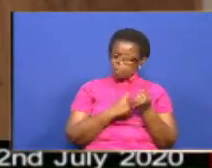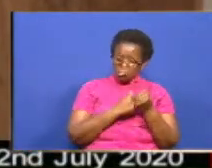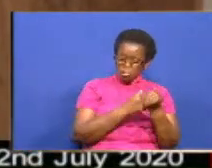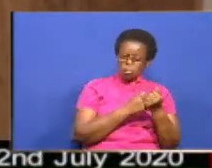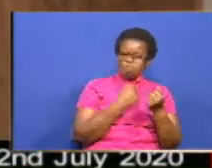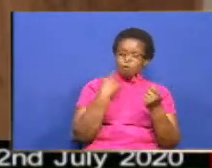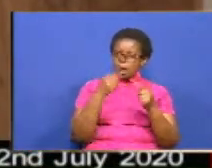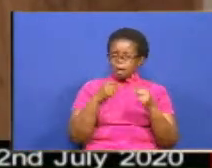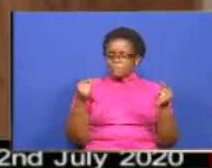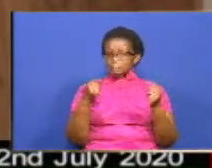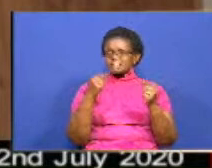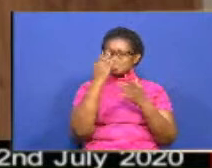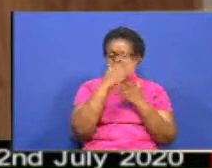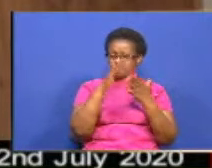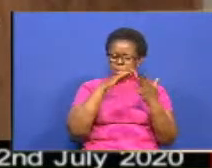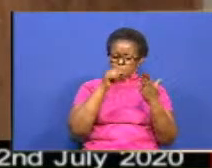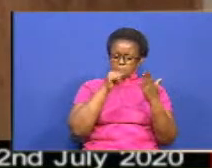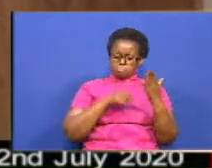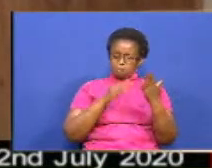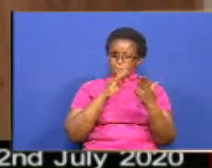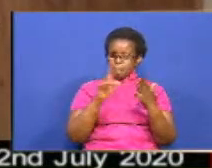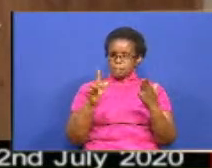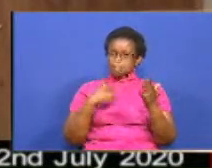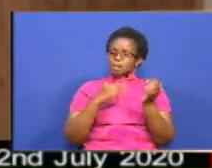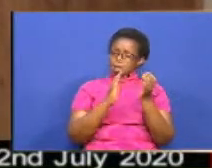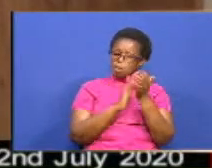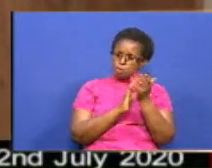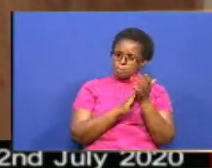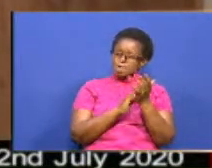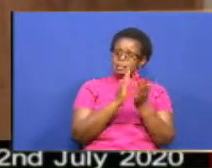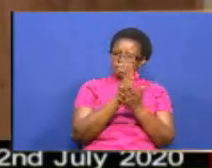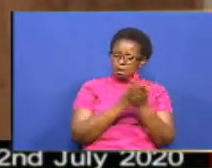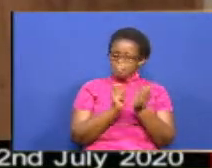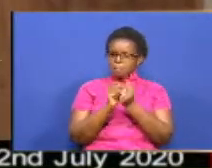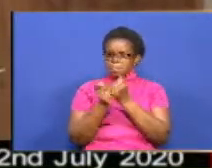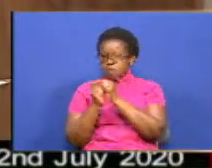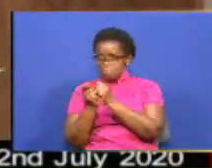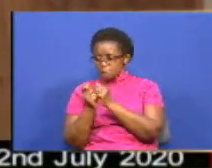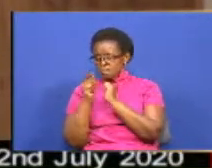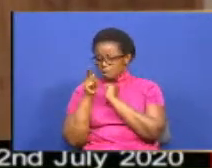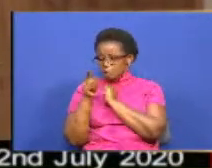in the bill and recommends amendments to the bill as